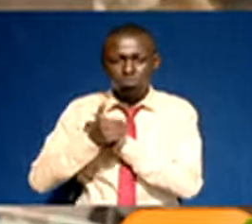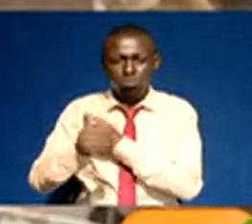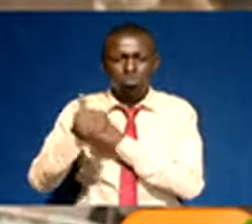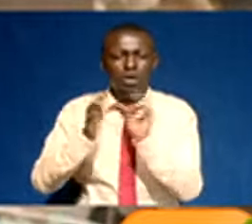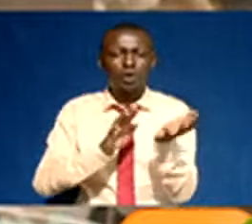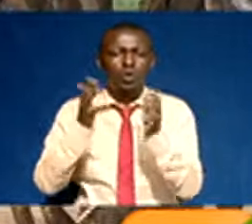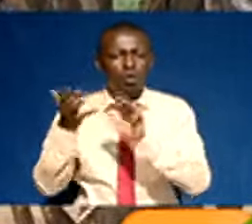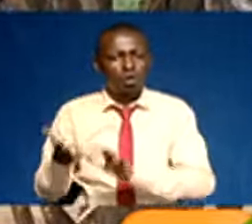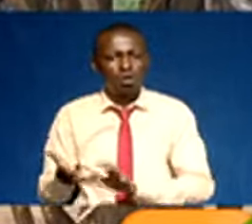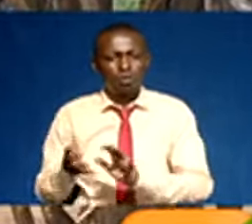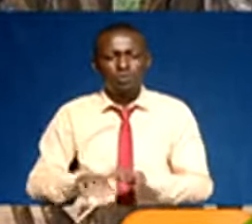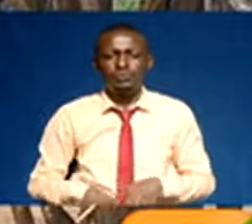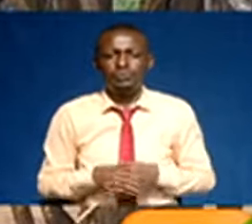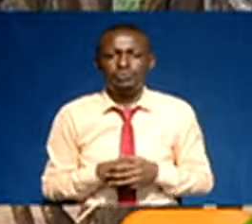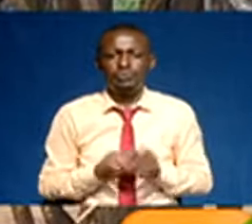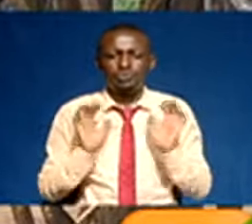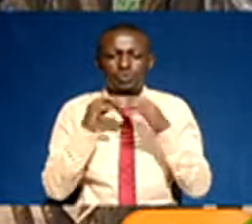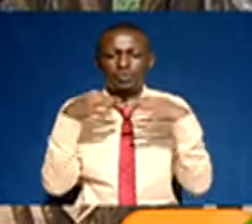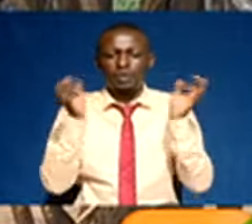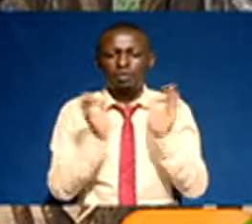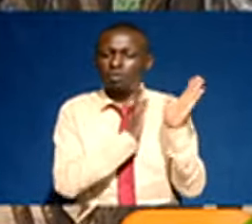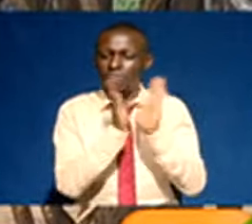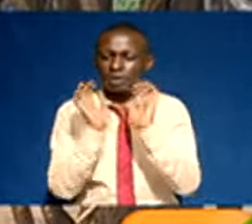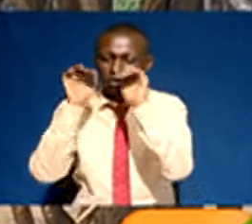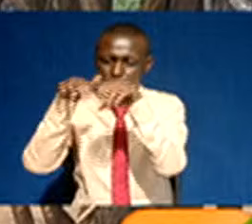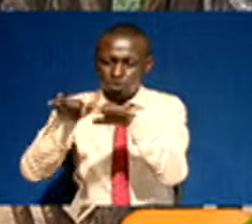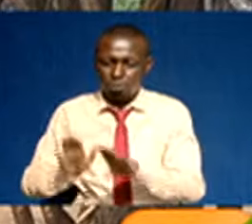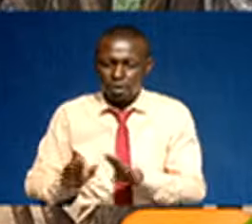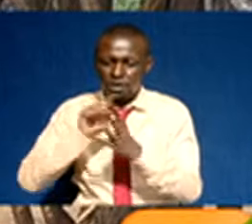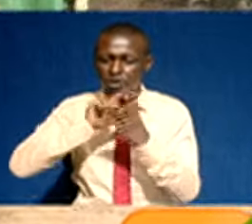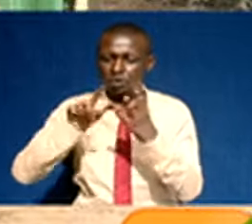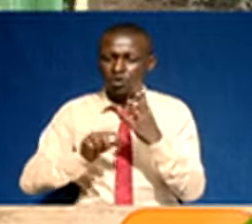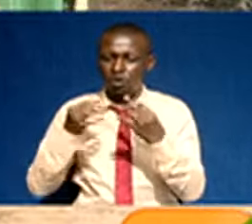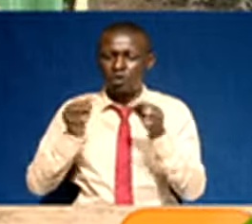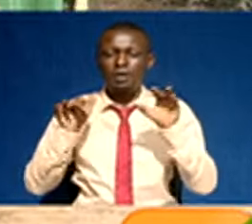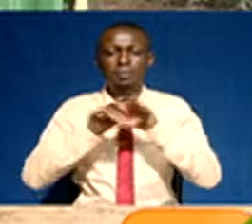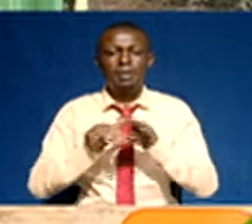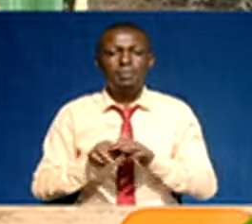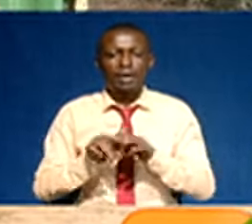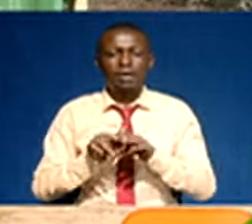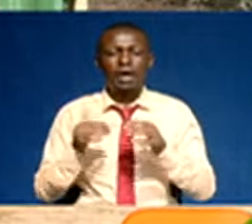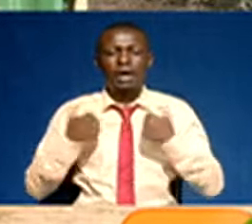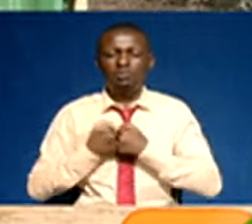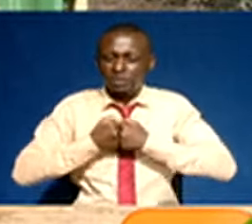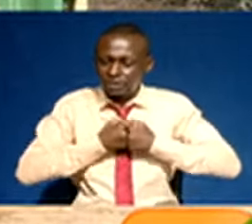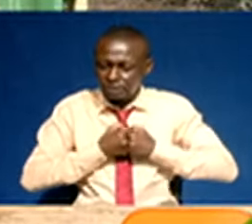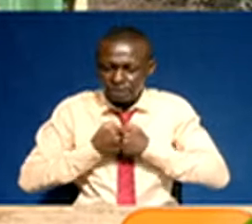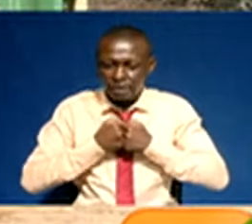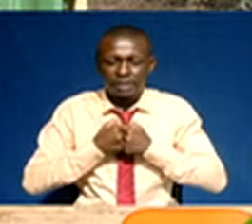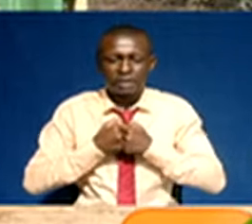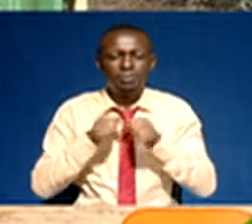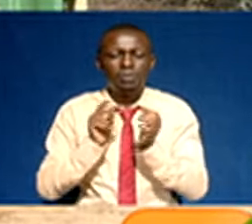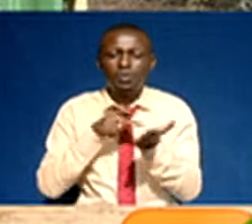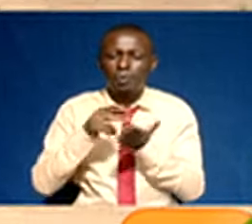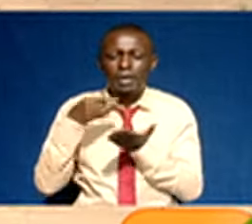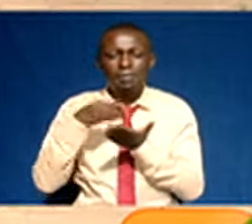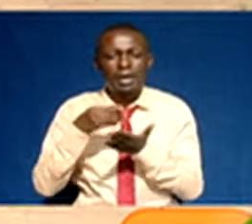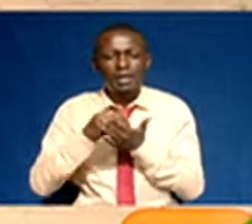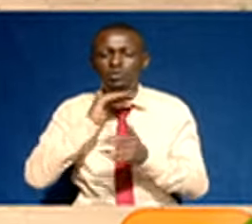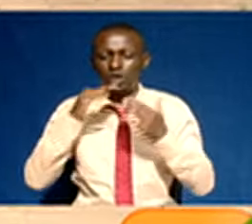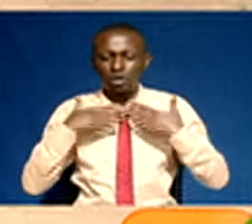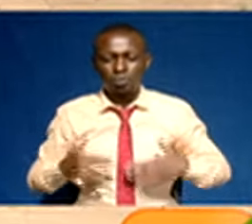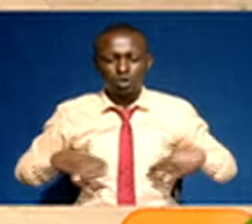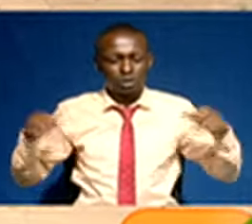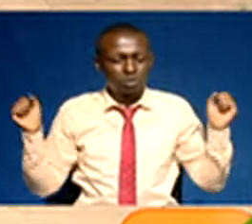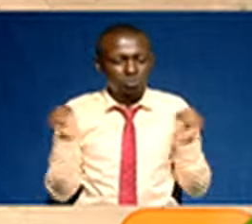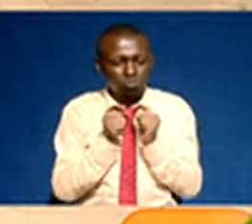nyataniweka. The family that is preparing to bury the four members has a huge burden to offset morgue expenses and